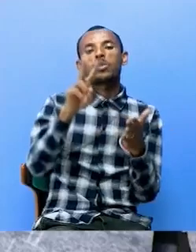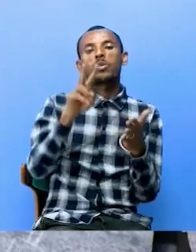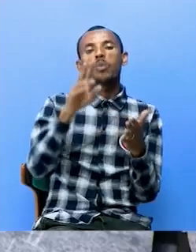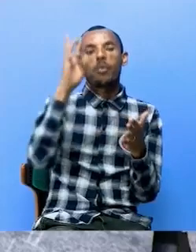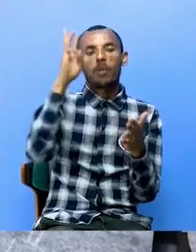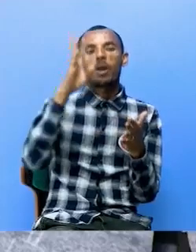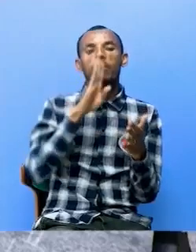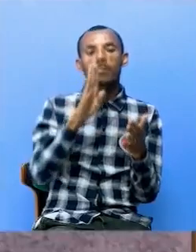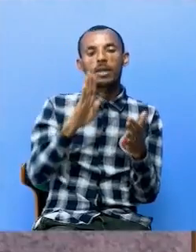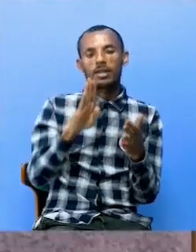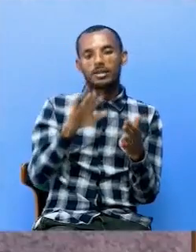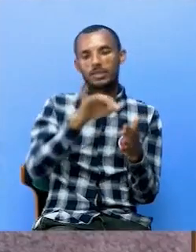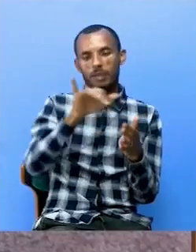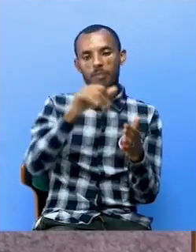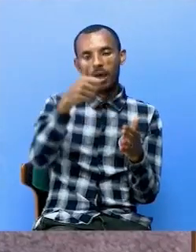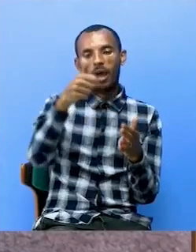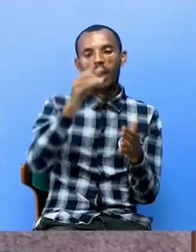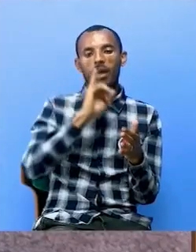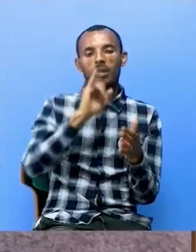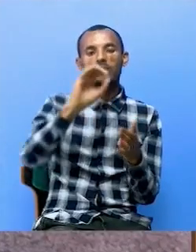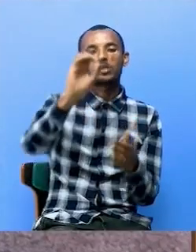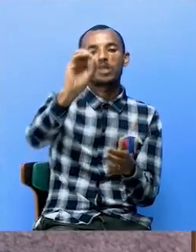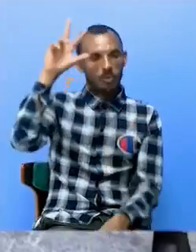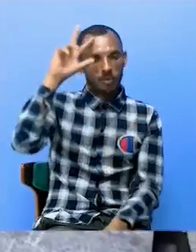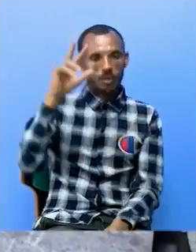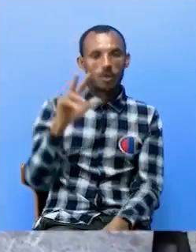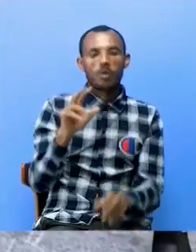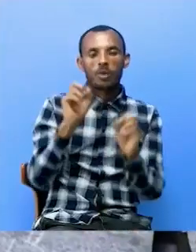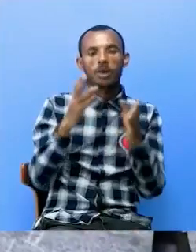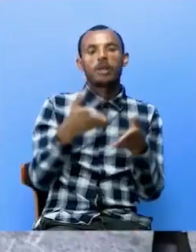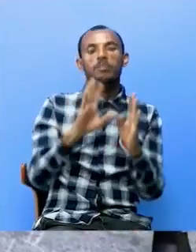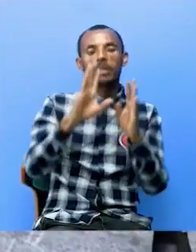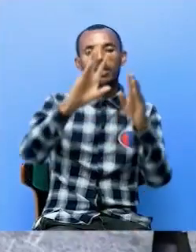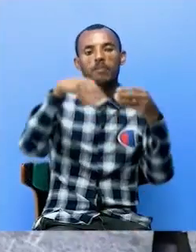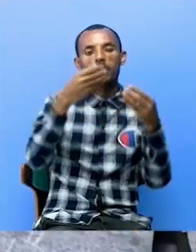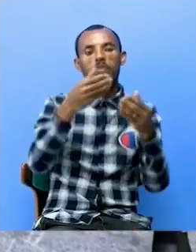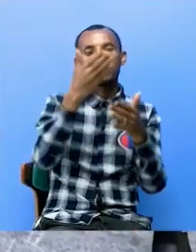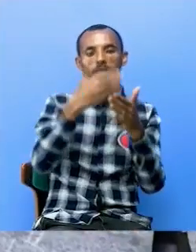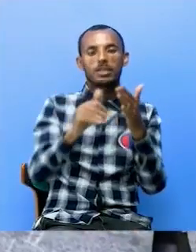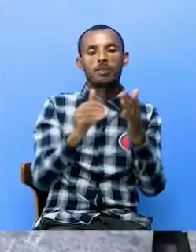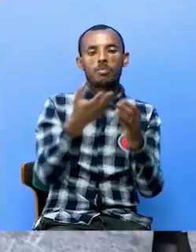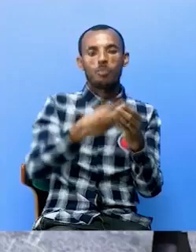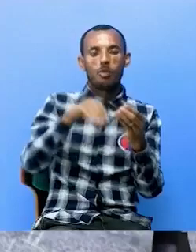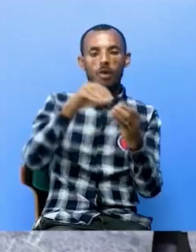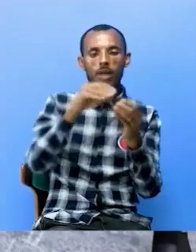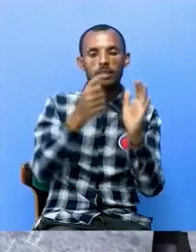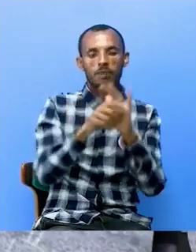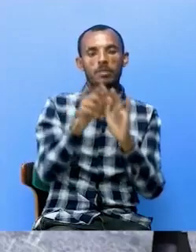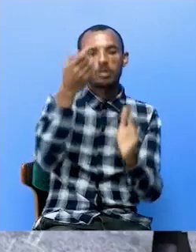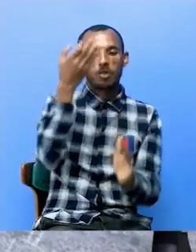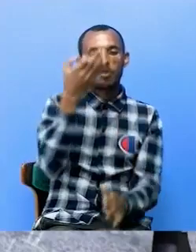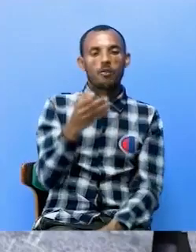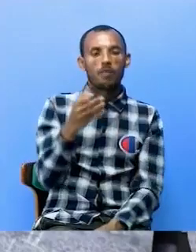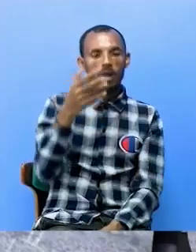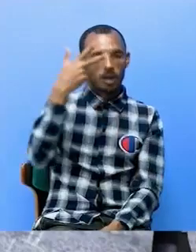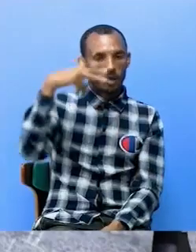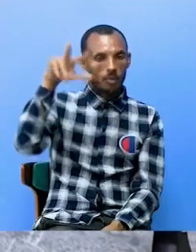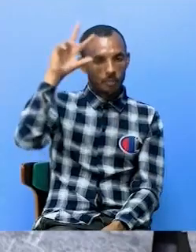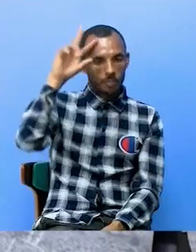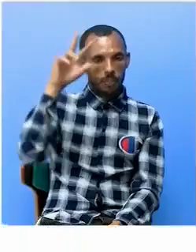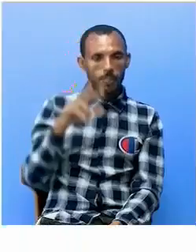same whenever a is 0. So let me give you some more examples of a